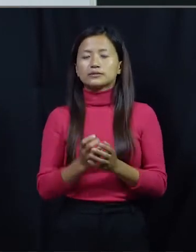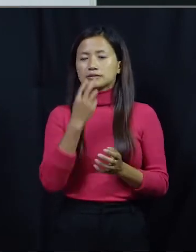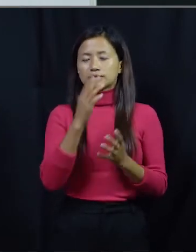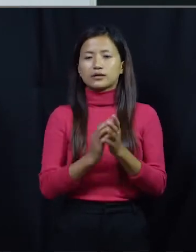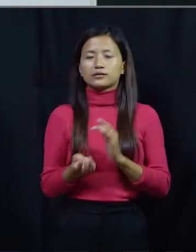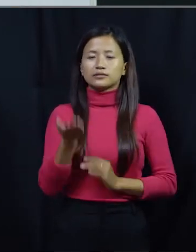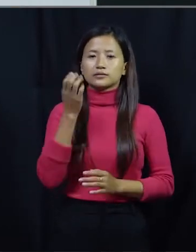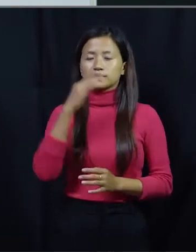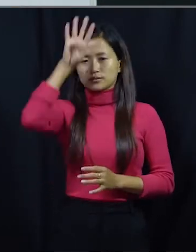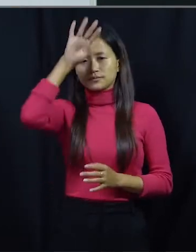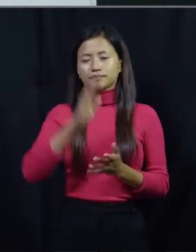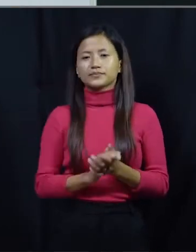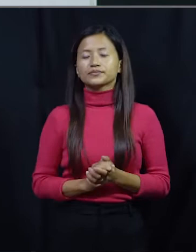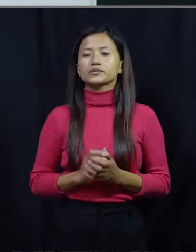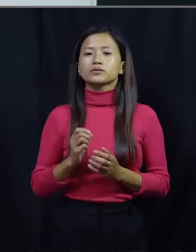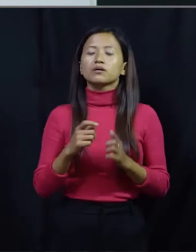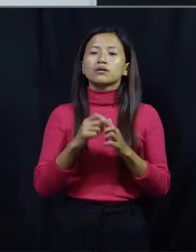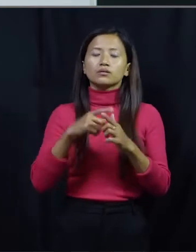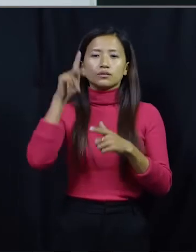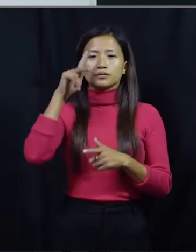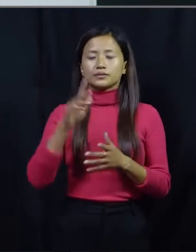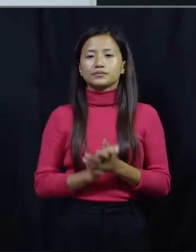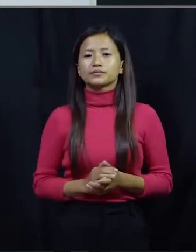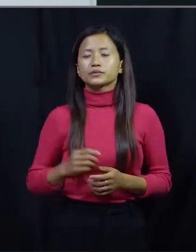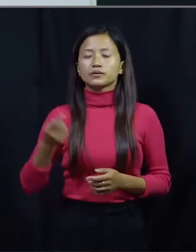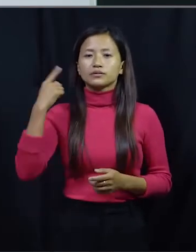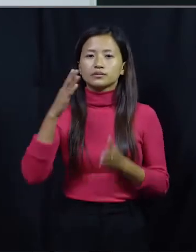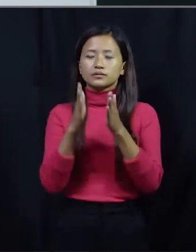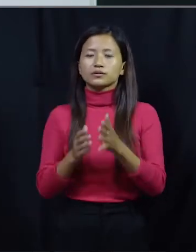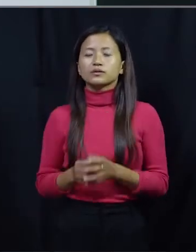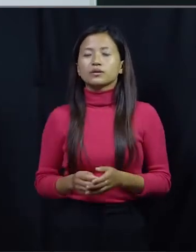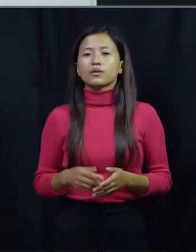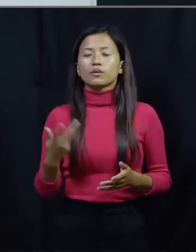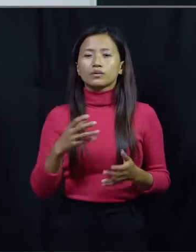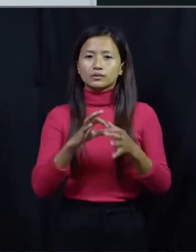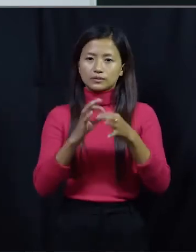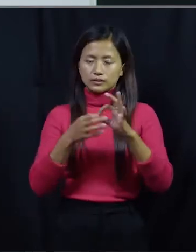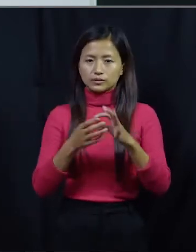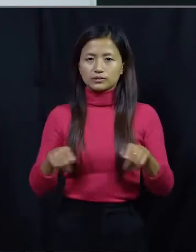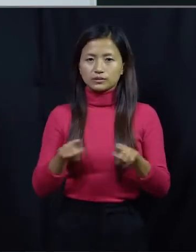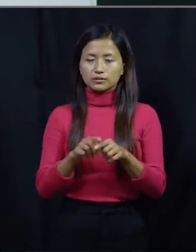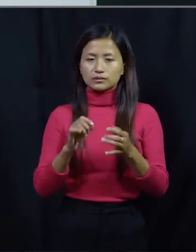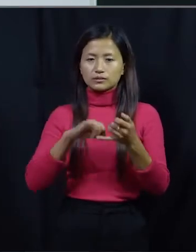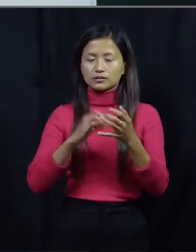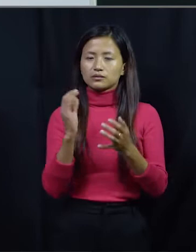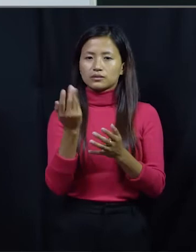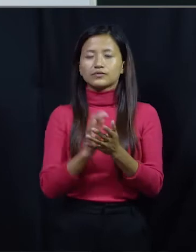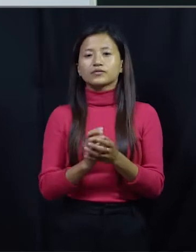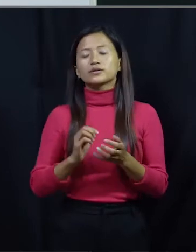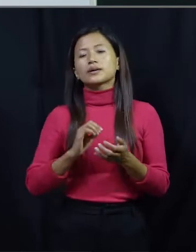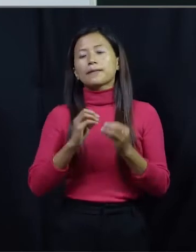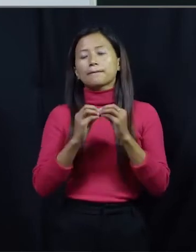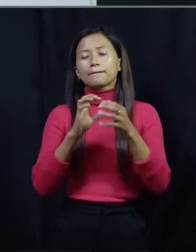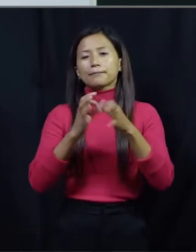School, Jotsama, Kohima. In the last session, we learned what is a relation and its types, and we solved some of the problems based